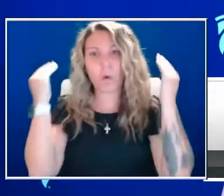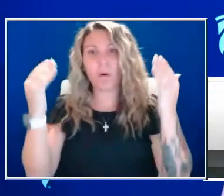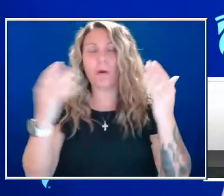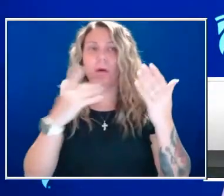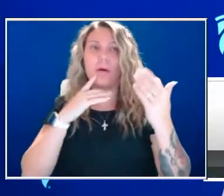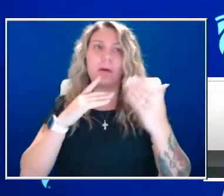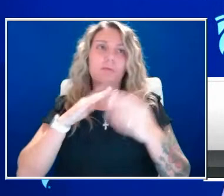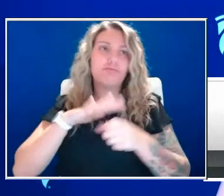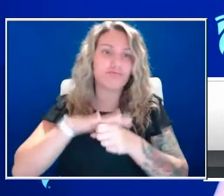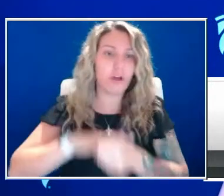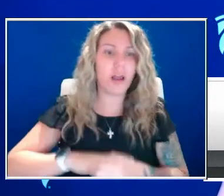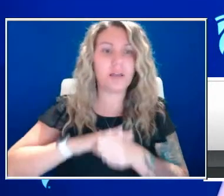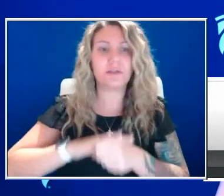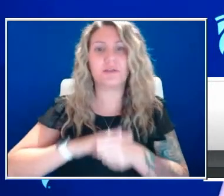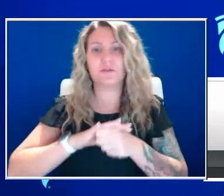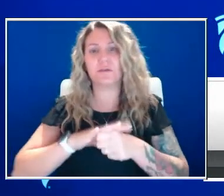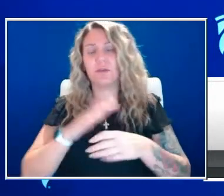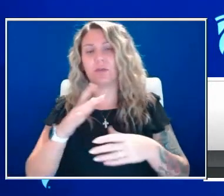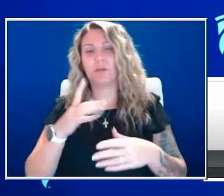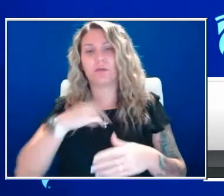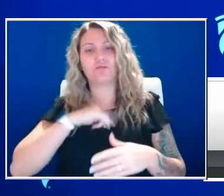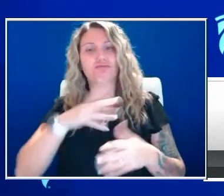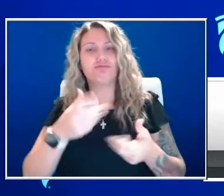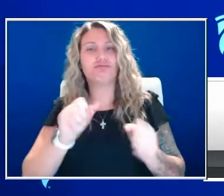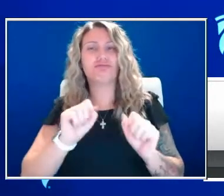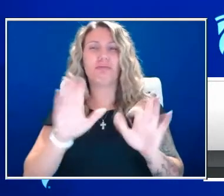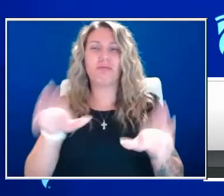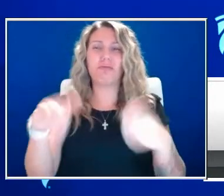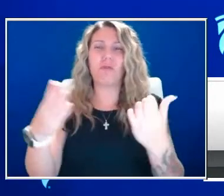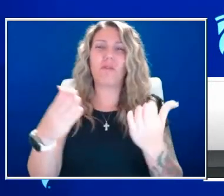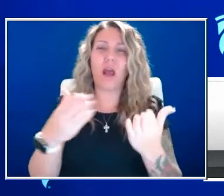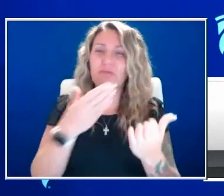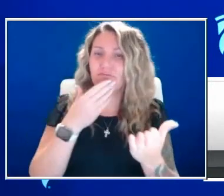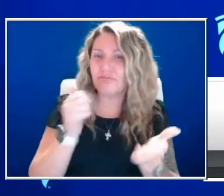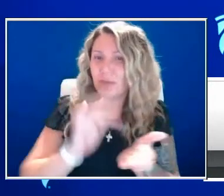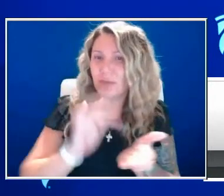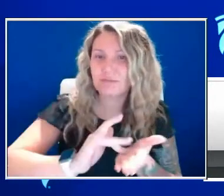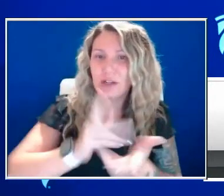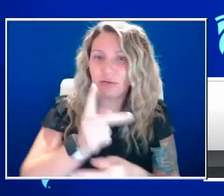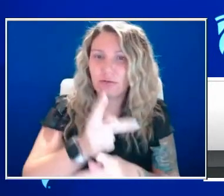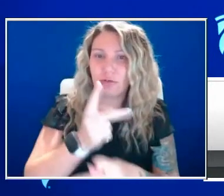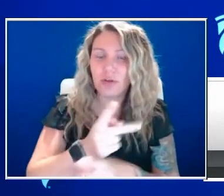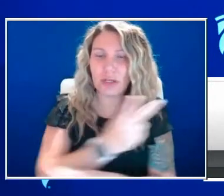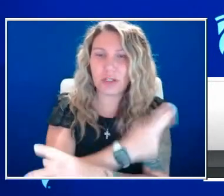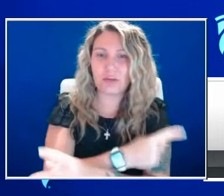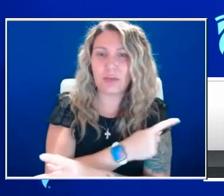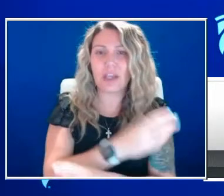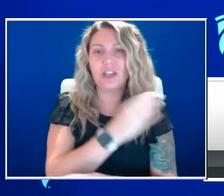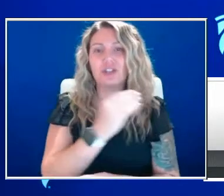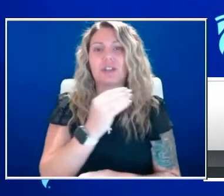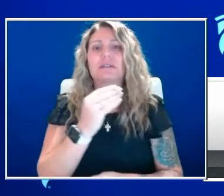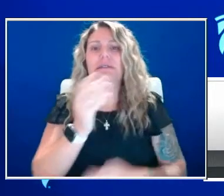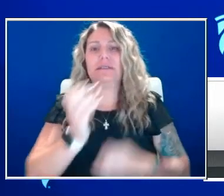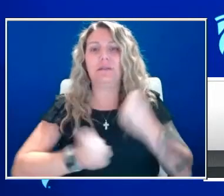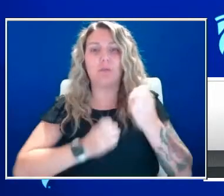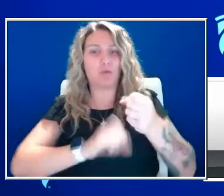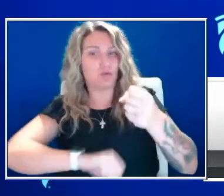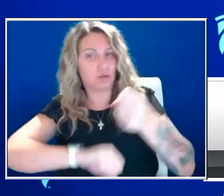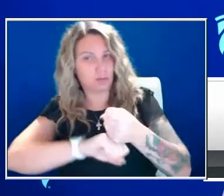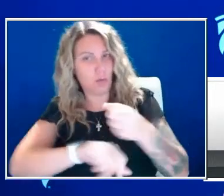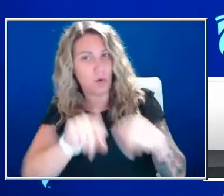parents. We try to provide the best medical care we know how to provide to our patients, and also the emotional support for parents too. Anytime